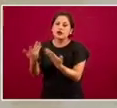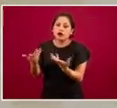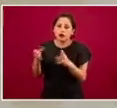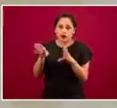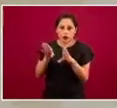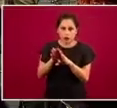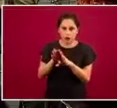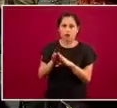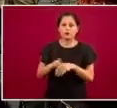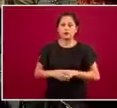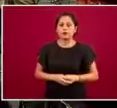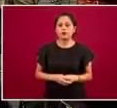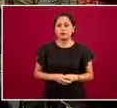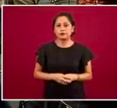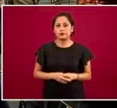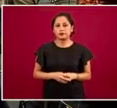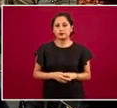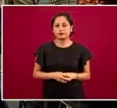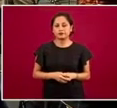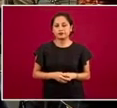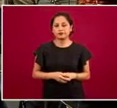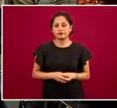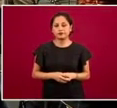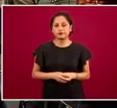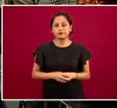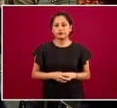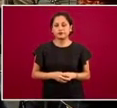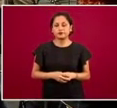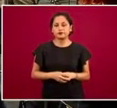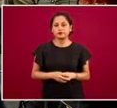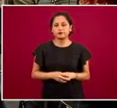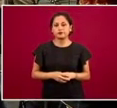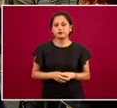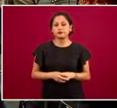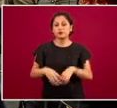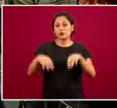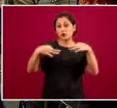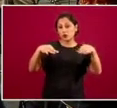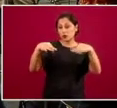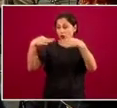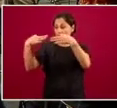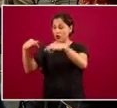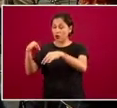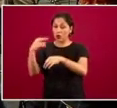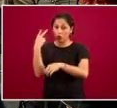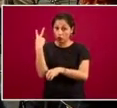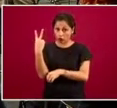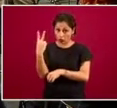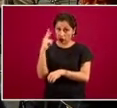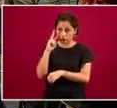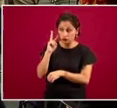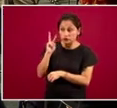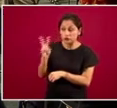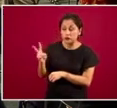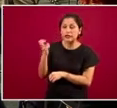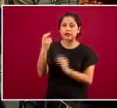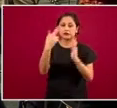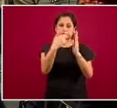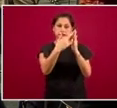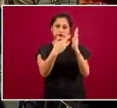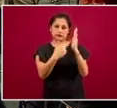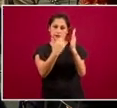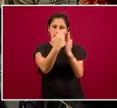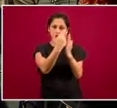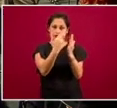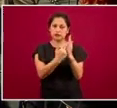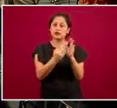judicial reasons, so people who are inmates, people who are in prison, specifically regarding COVID-19.